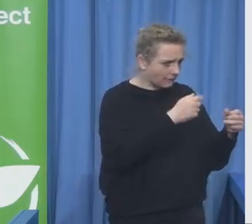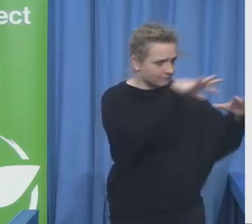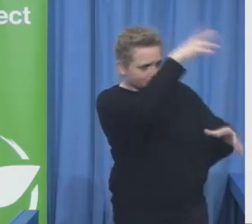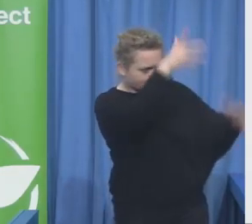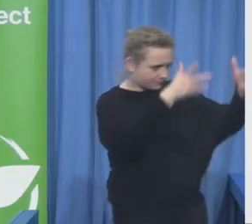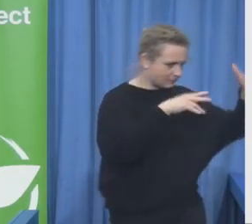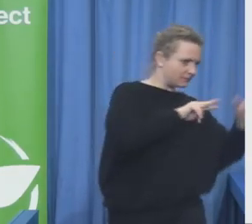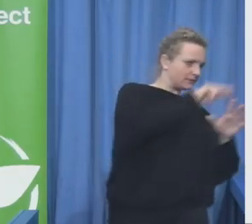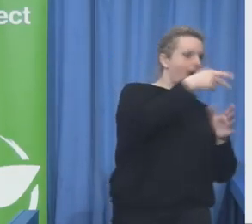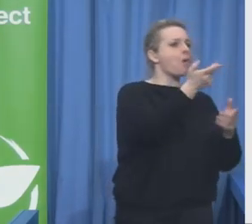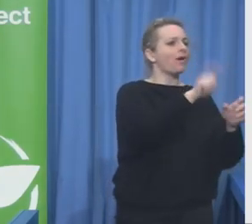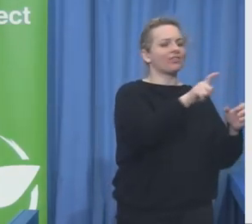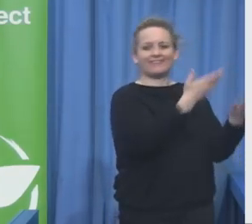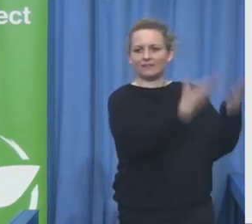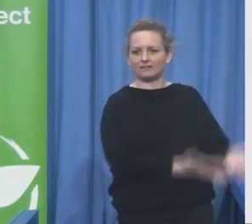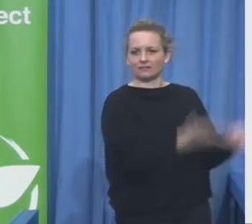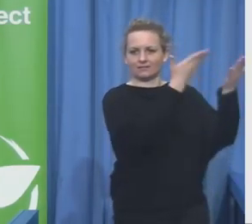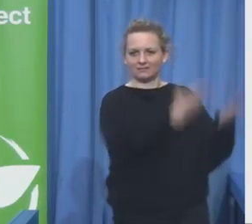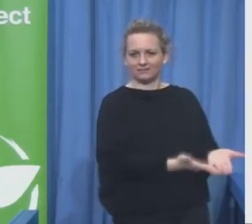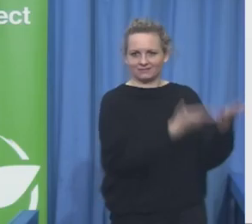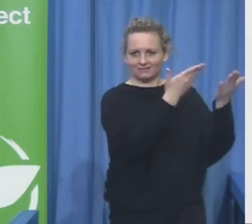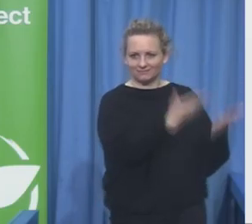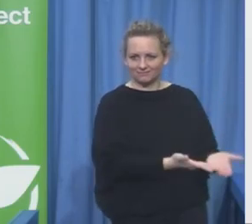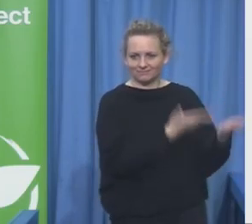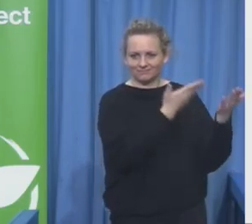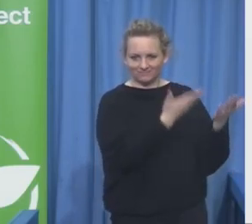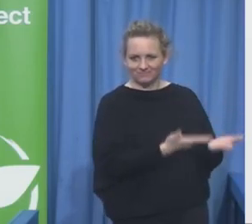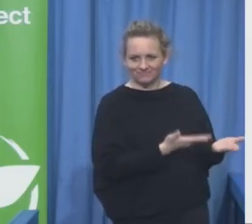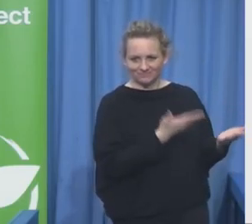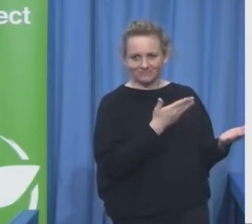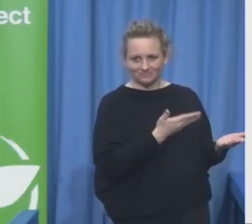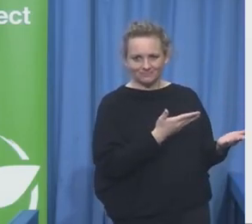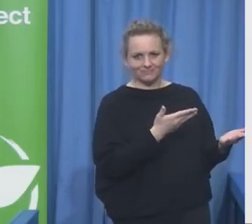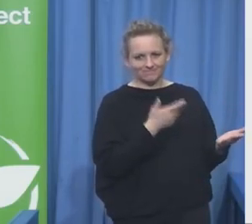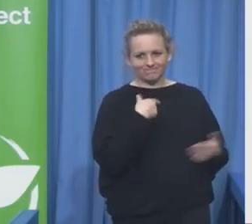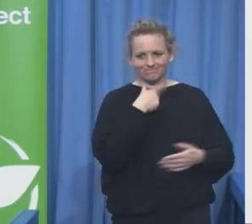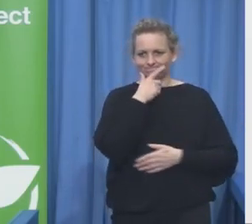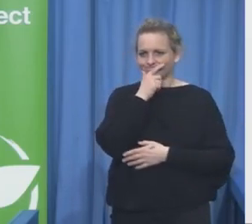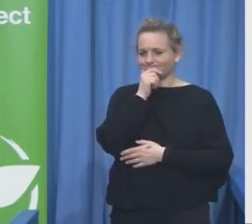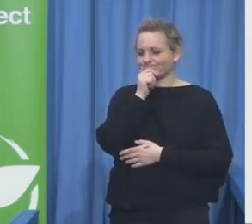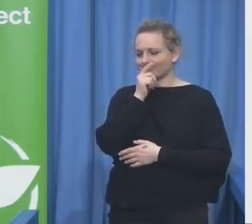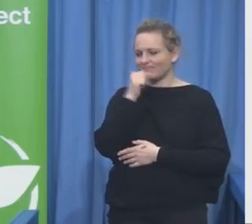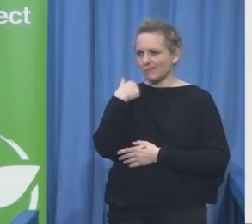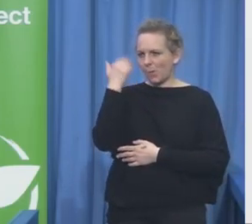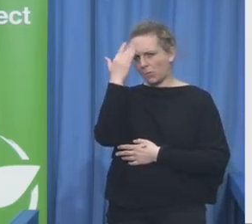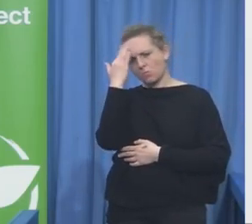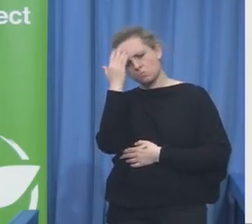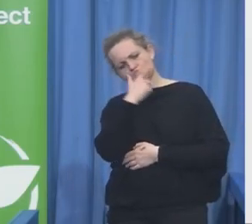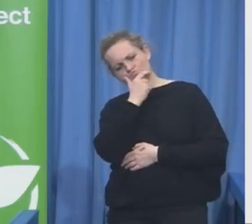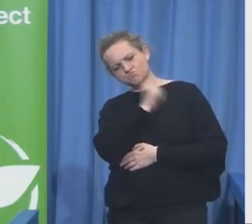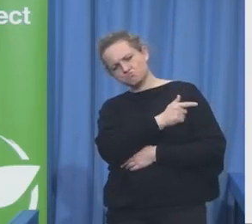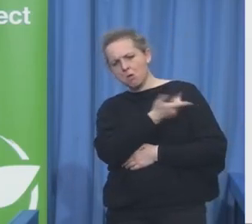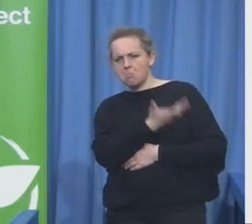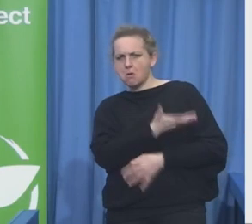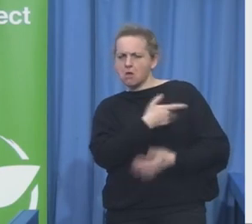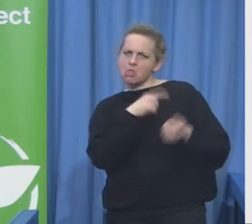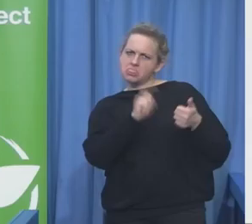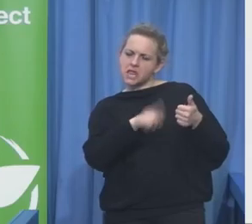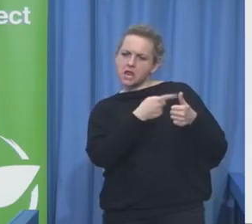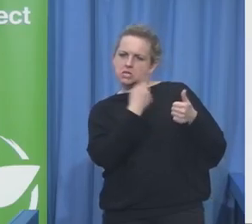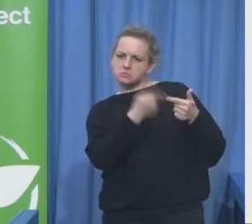us what they need, and depending who they go to, it could take 6 months. We've had executives tell us at